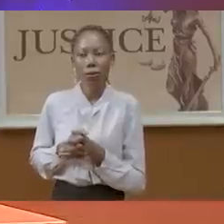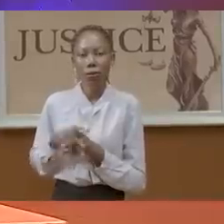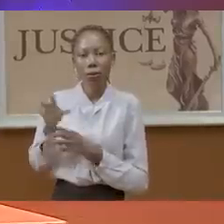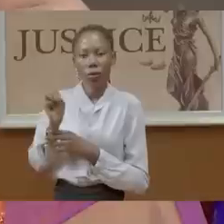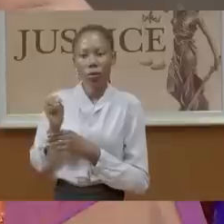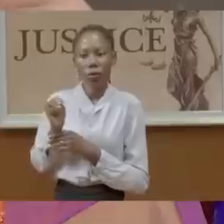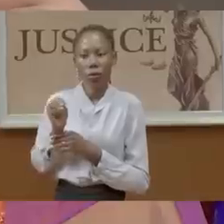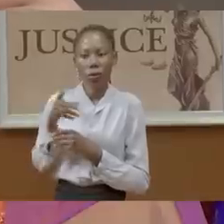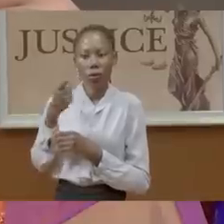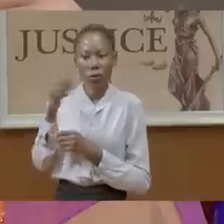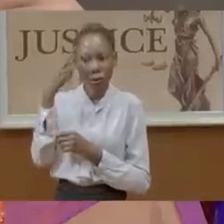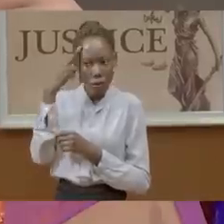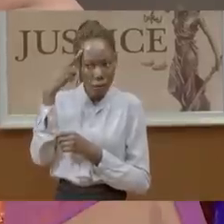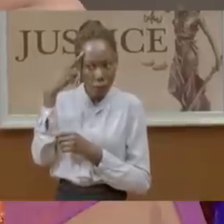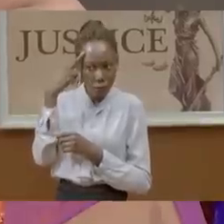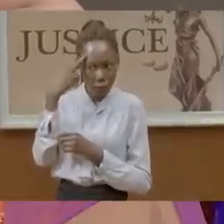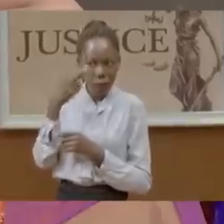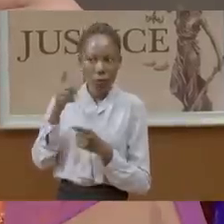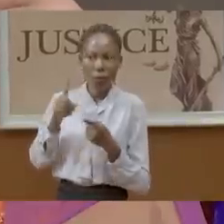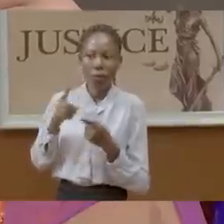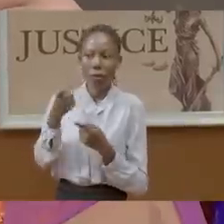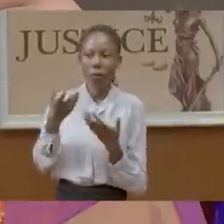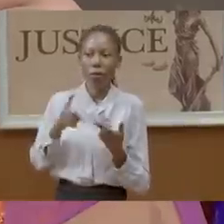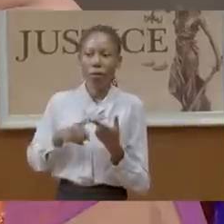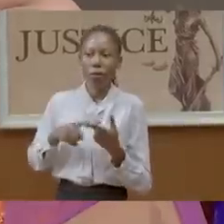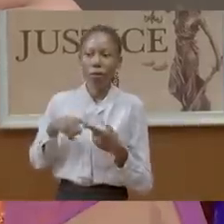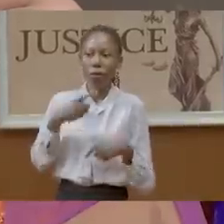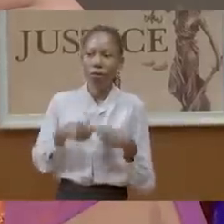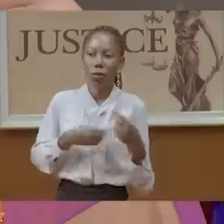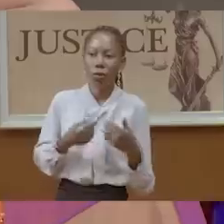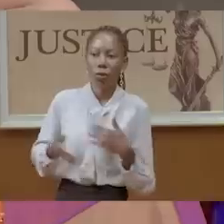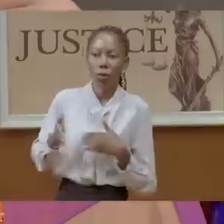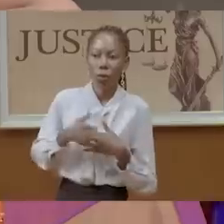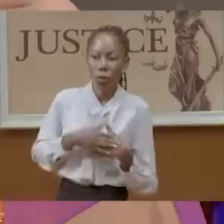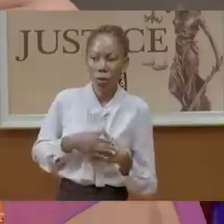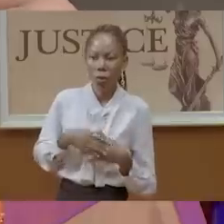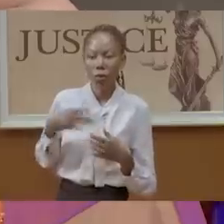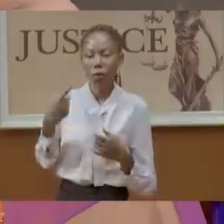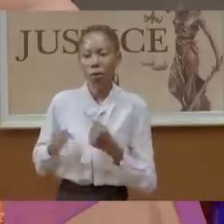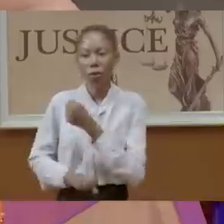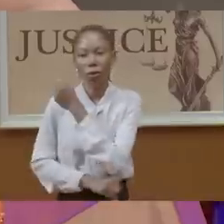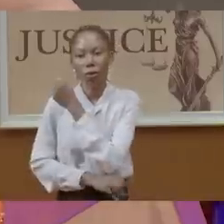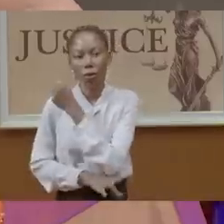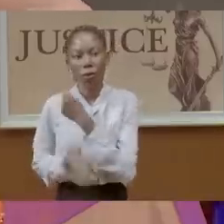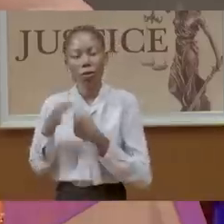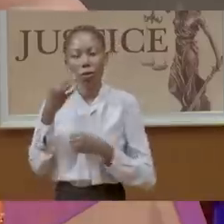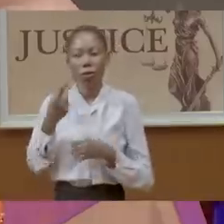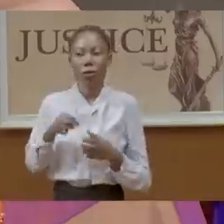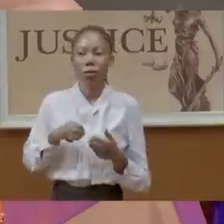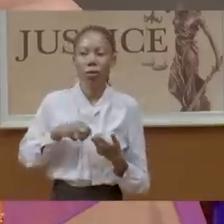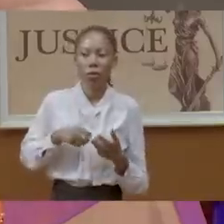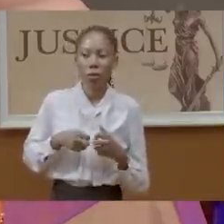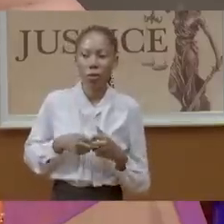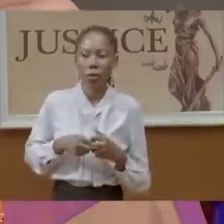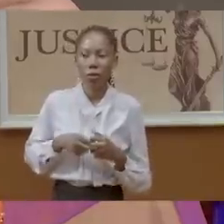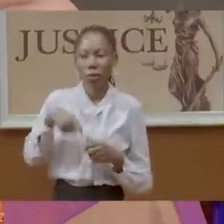So the reason why I wanted to go back to the root of the issue is because